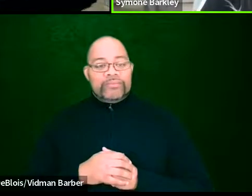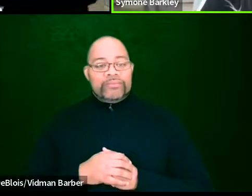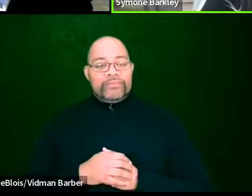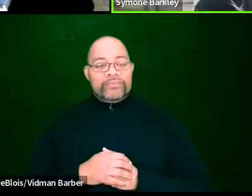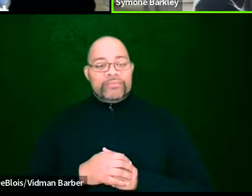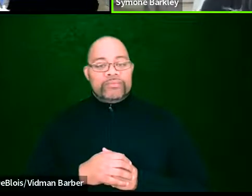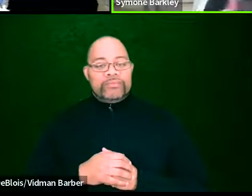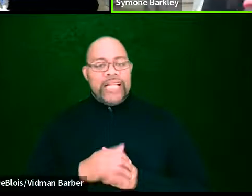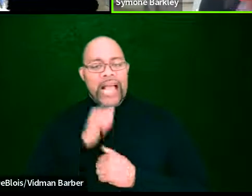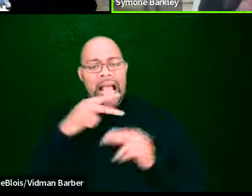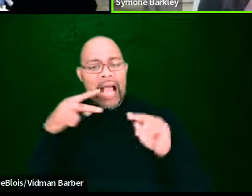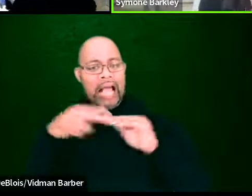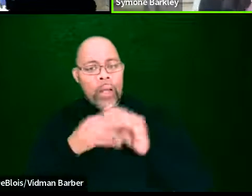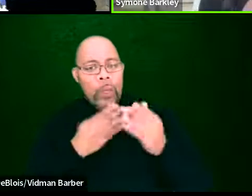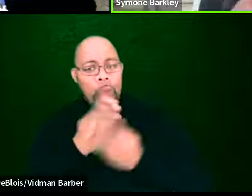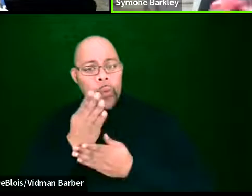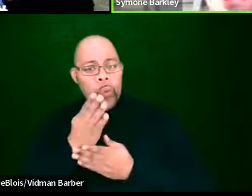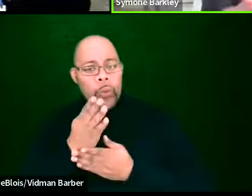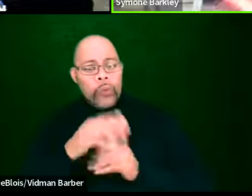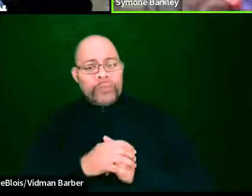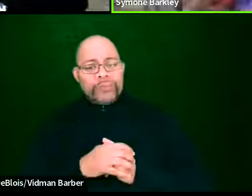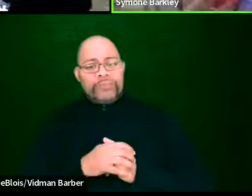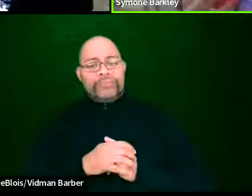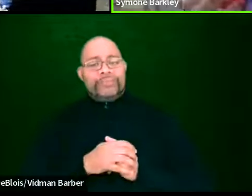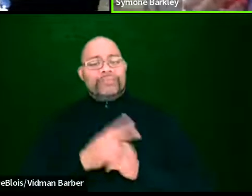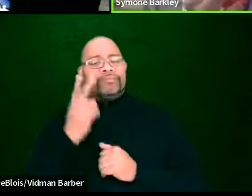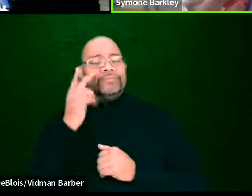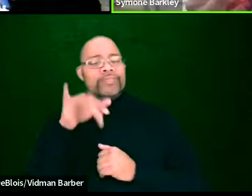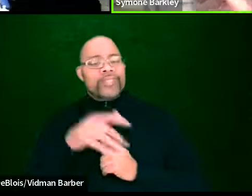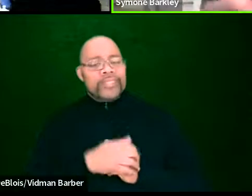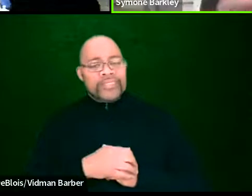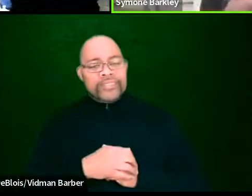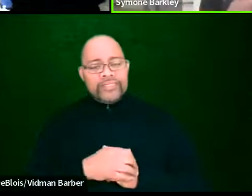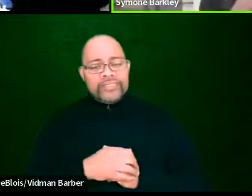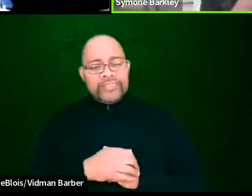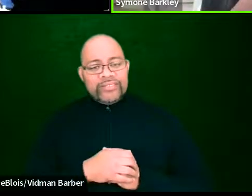Uh-oh, I didn't cut all the way through on one of mine. Look at that.